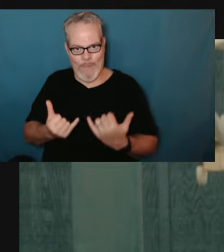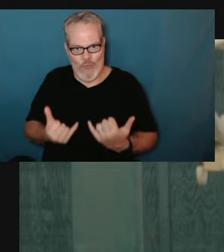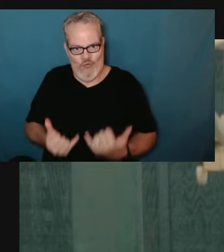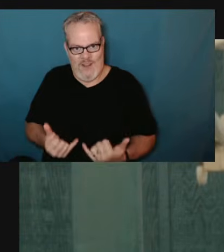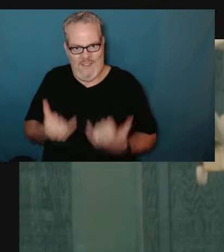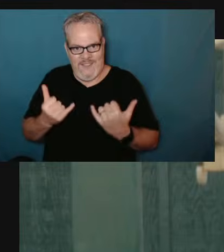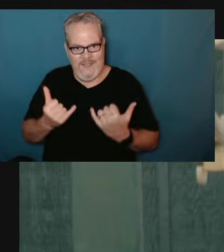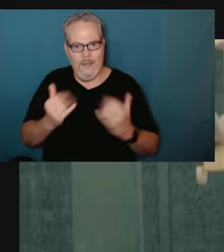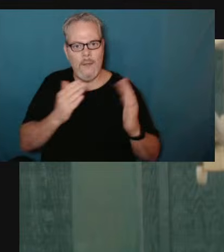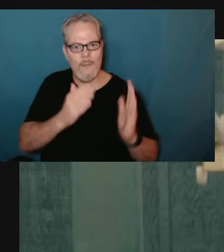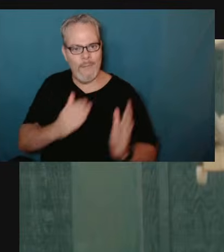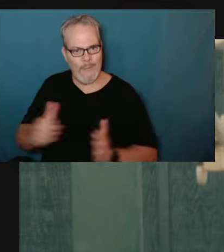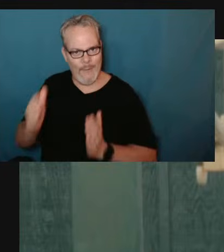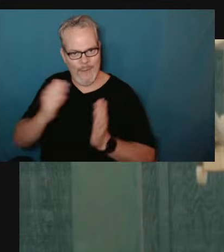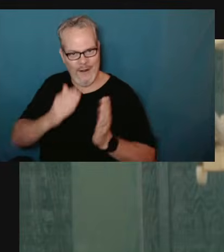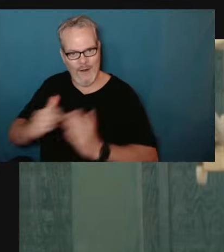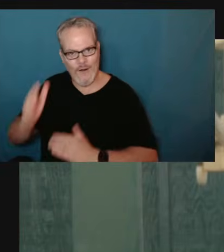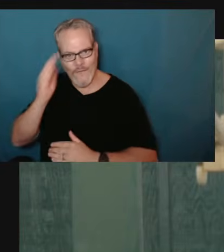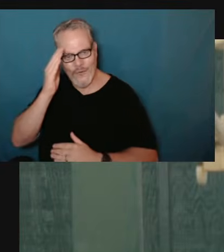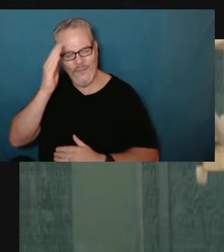Amen.